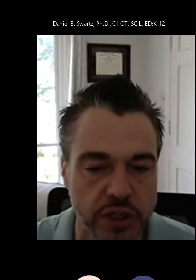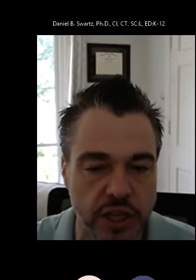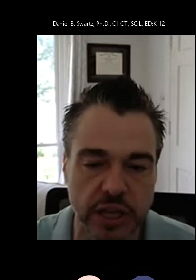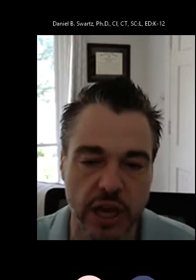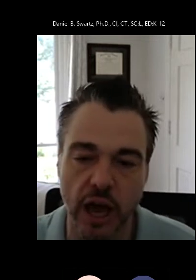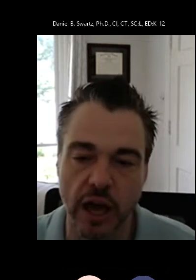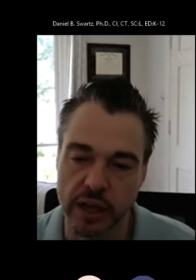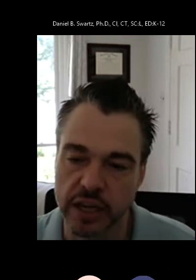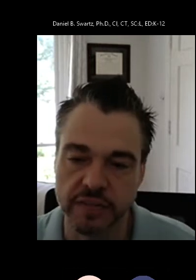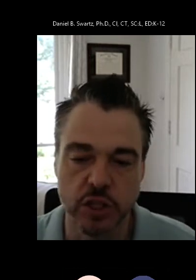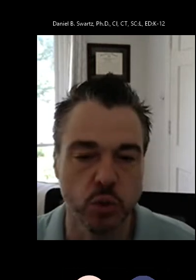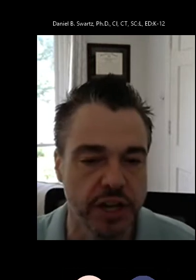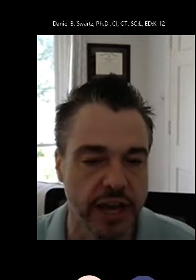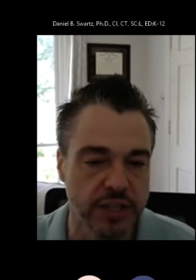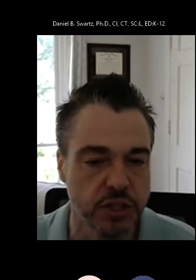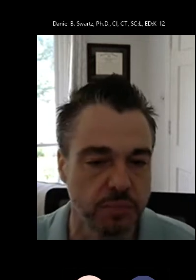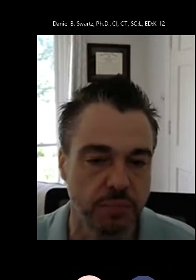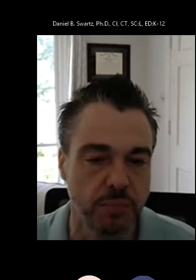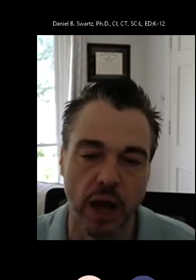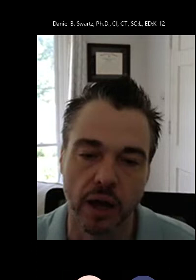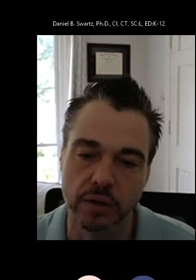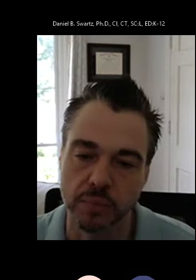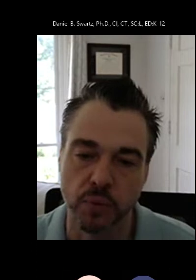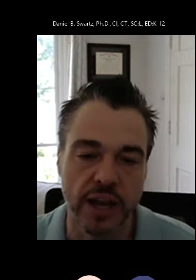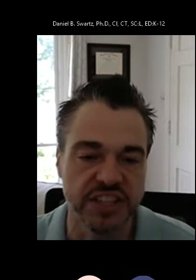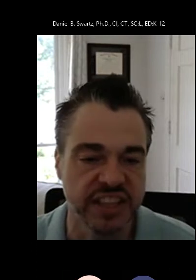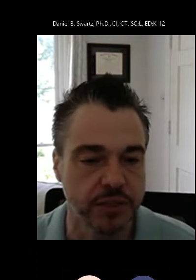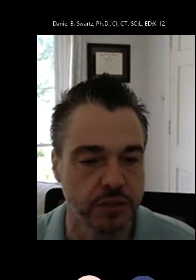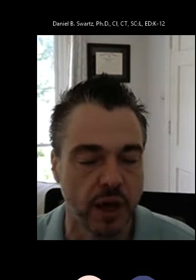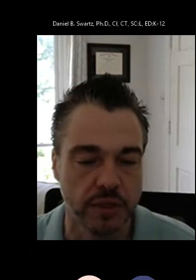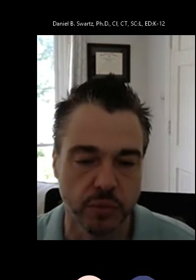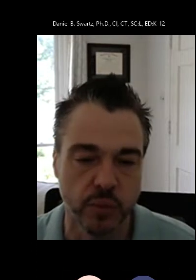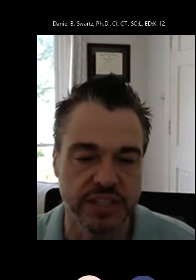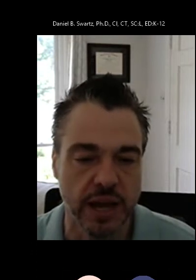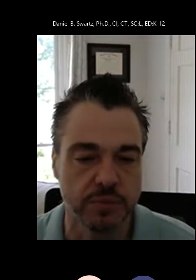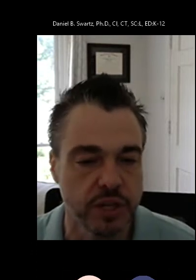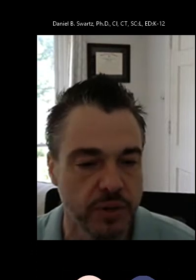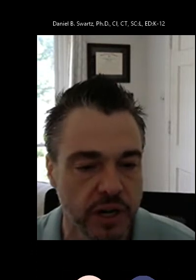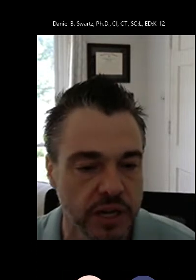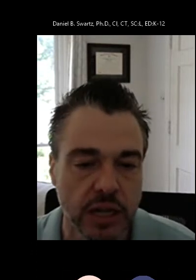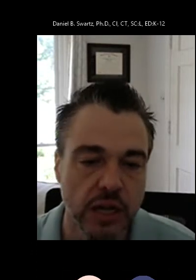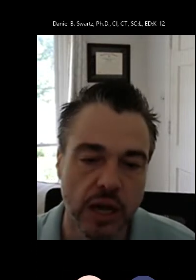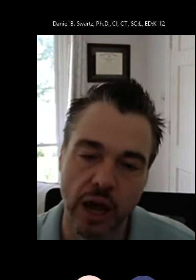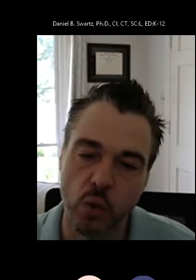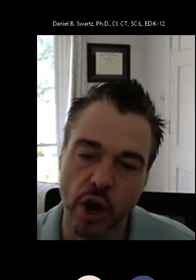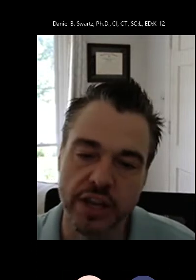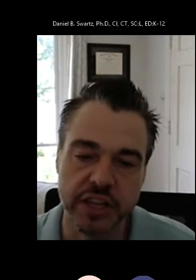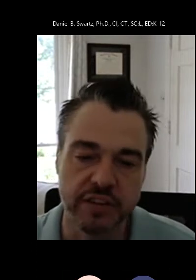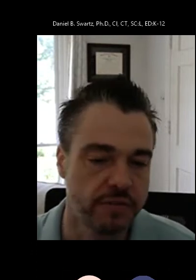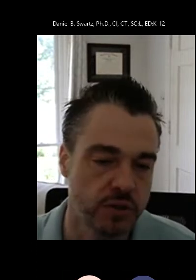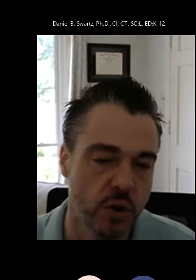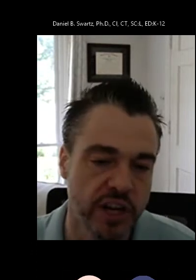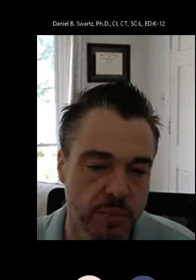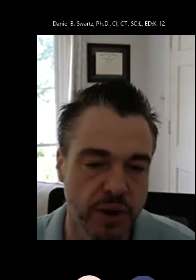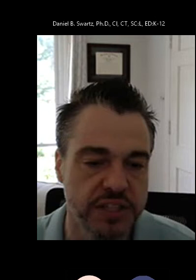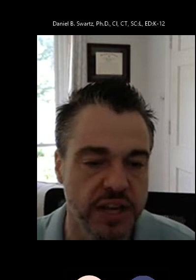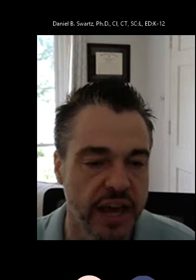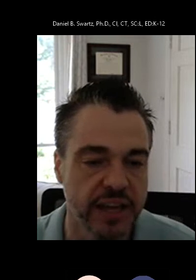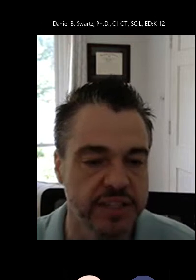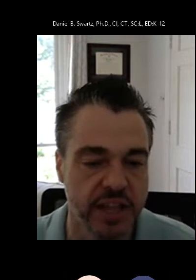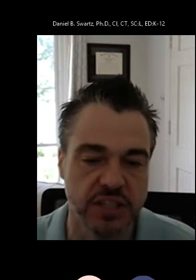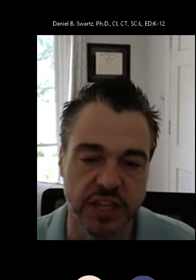boxes with the individual dates comprising that 3-week time study period. We're asking that folks go in